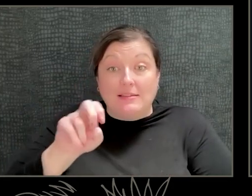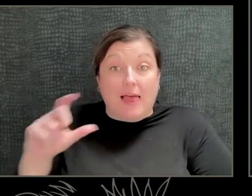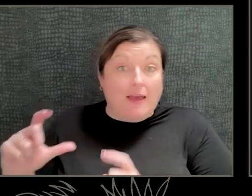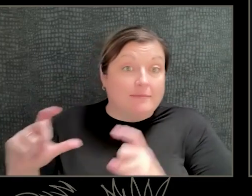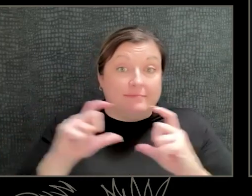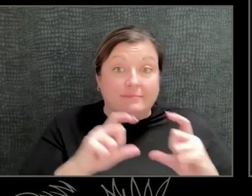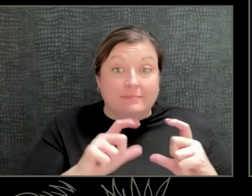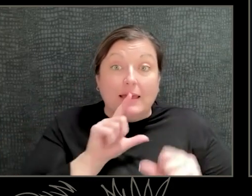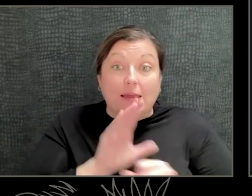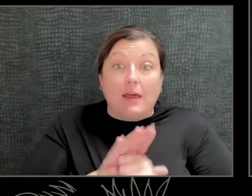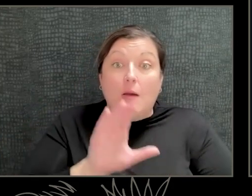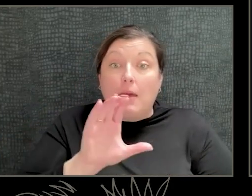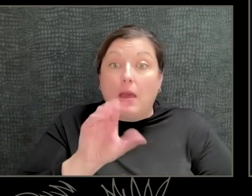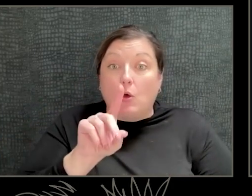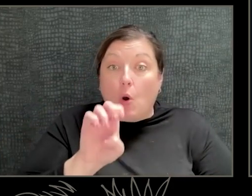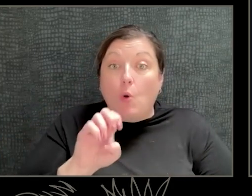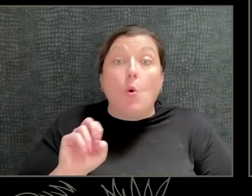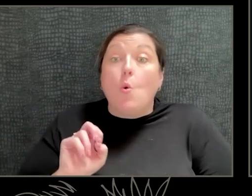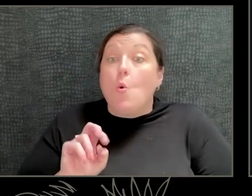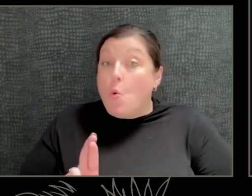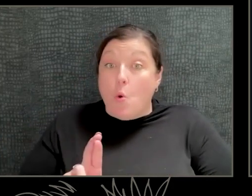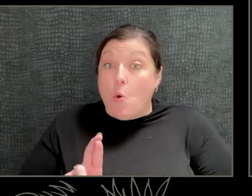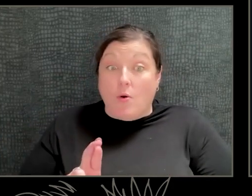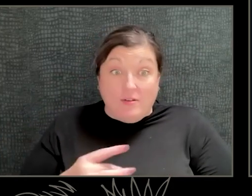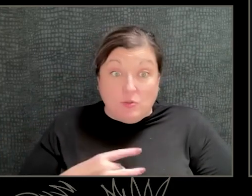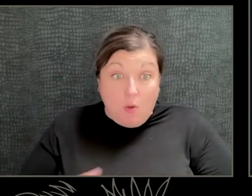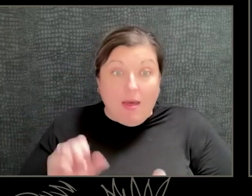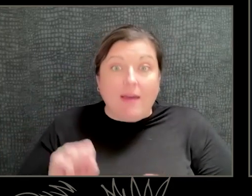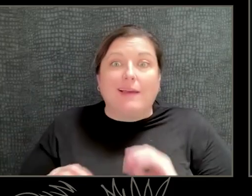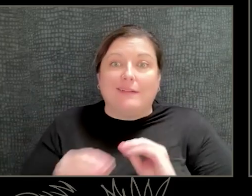I can go in and fix the bug that introduced that visual regression.